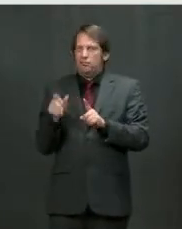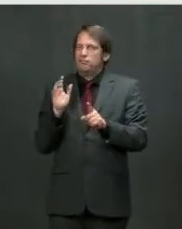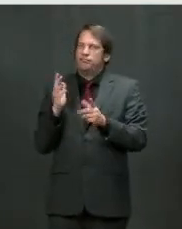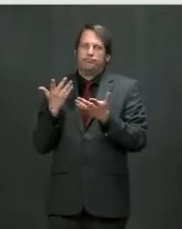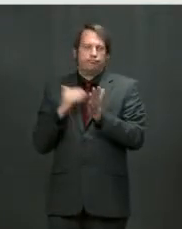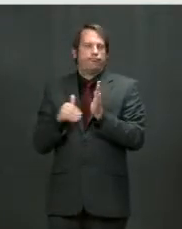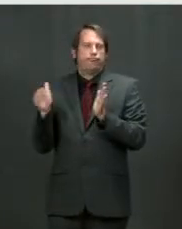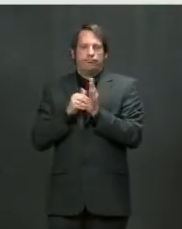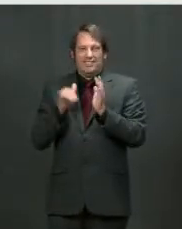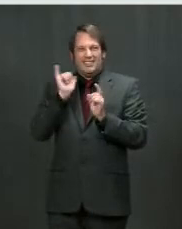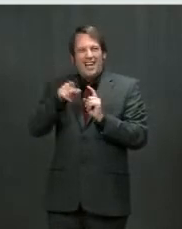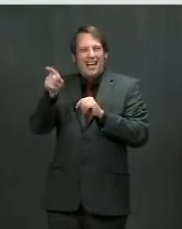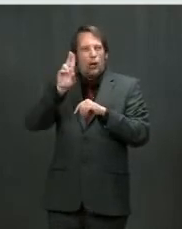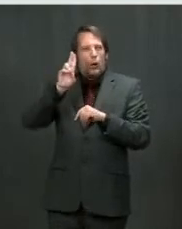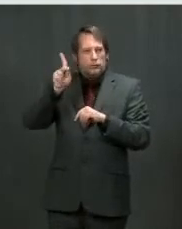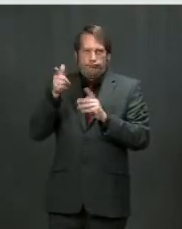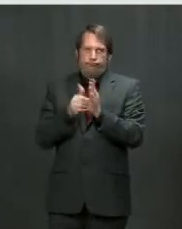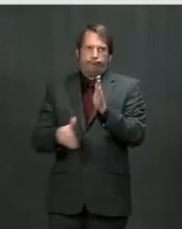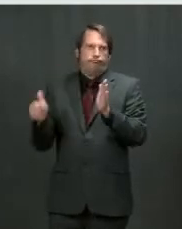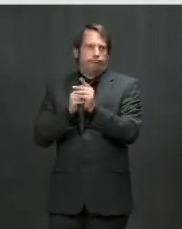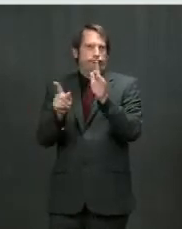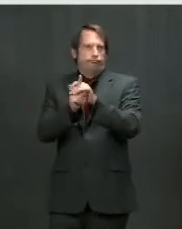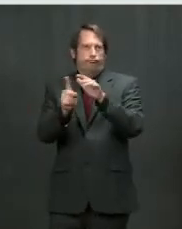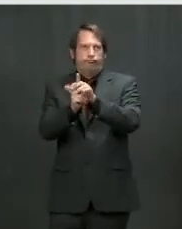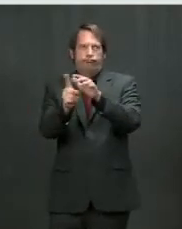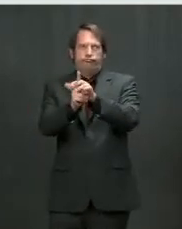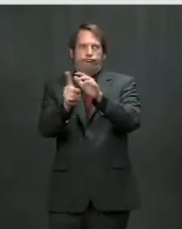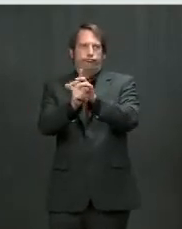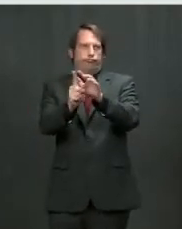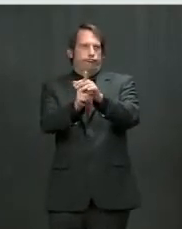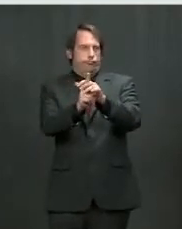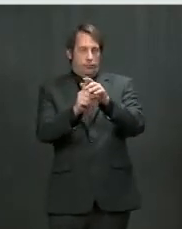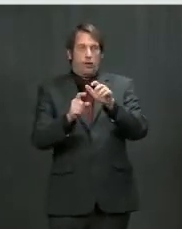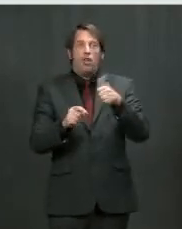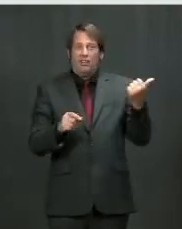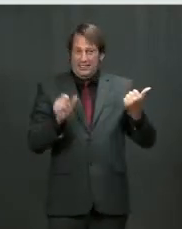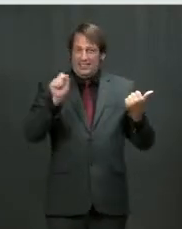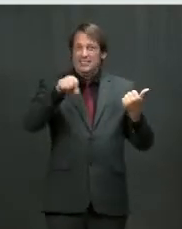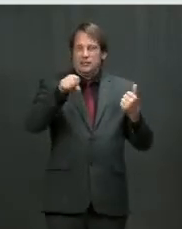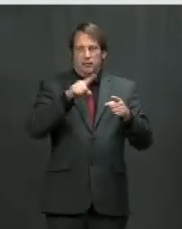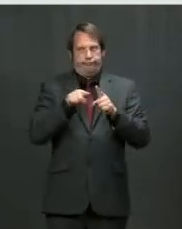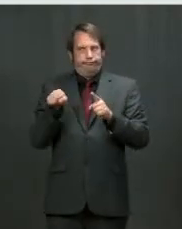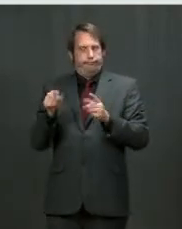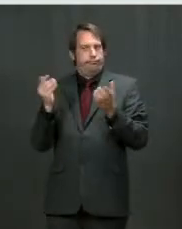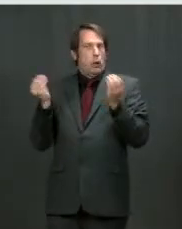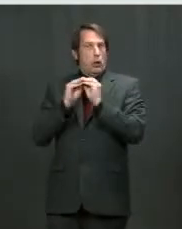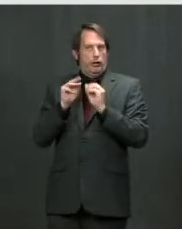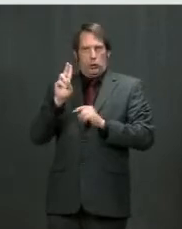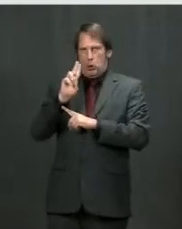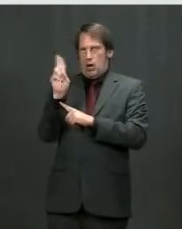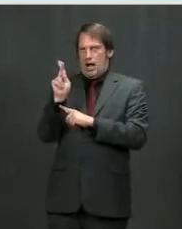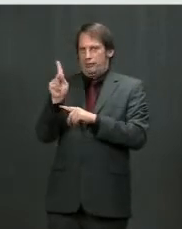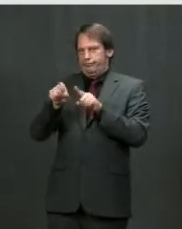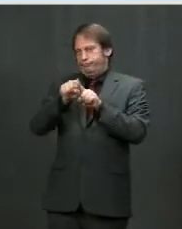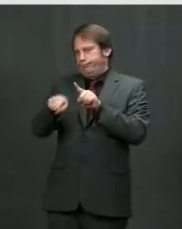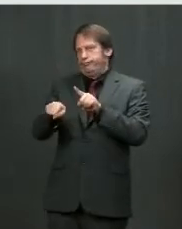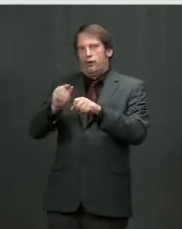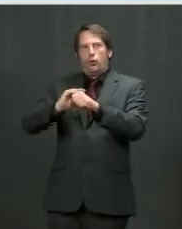many different potential variants. There are several different kinds of sort of wild type variants. And this is, in fact, the most common lineage right